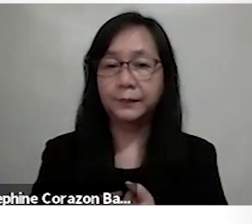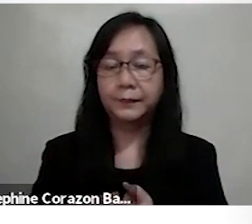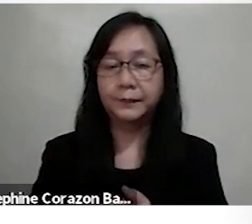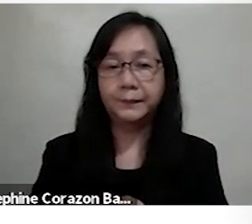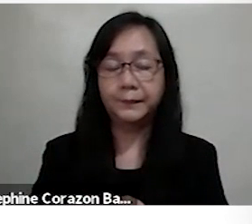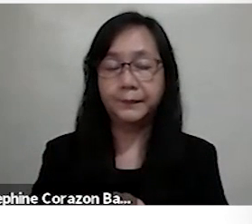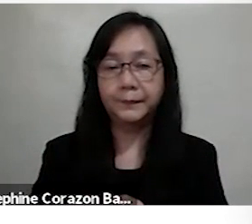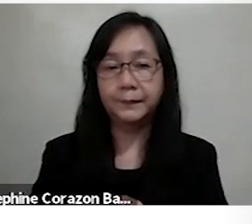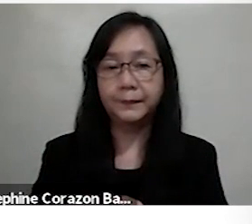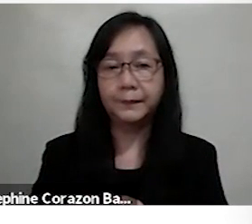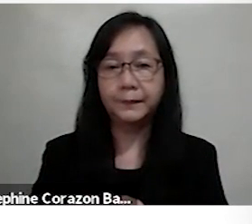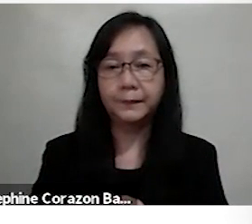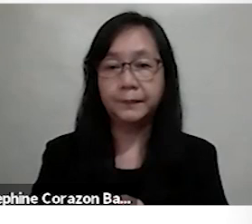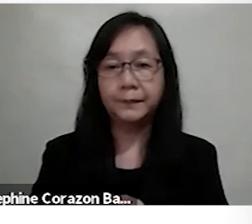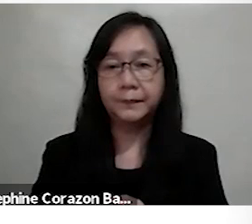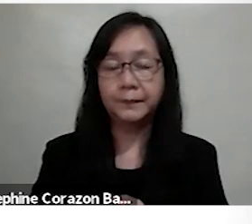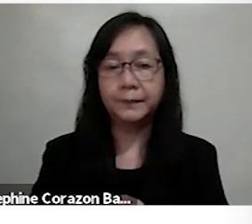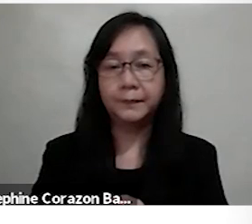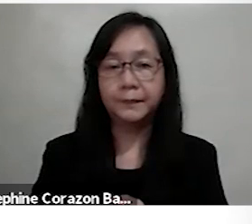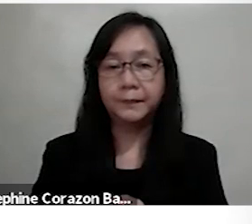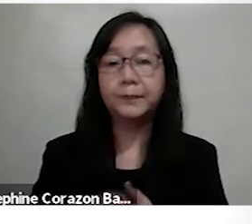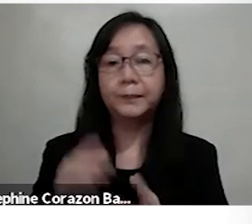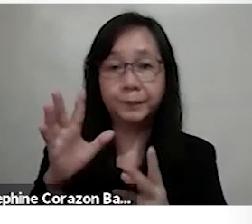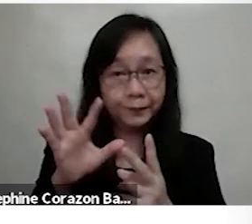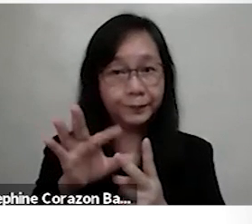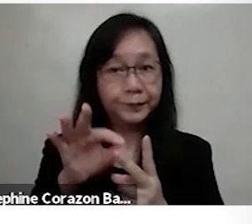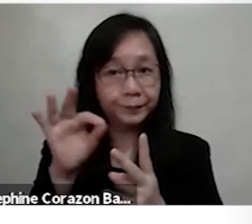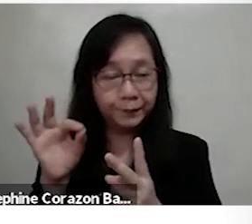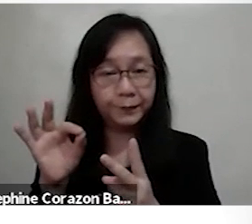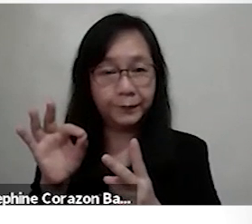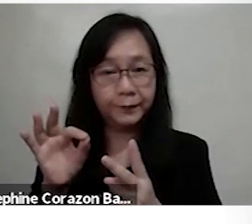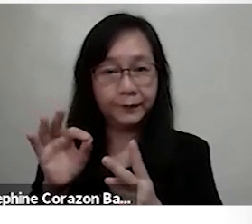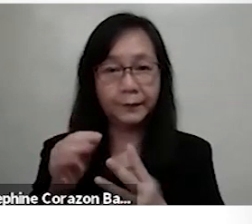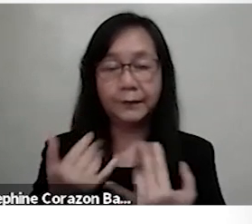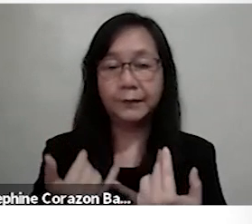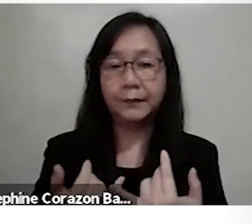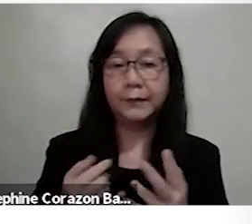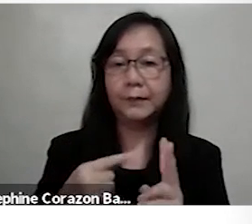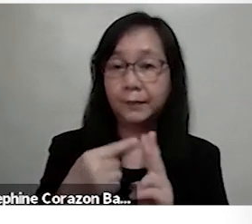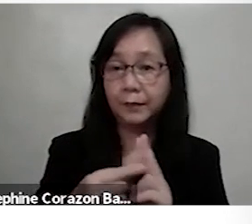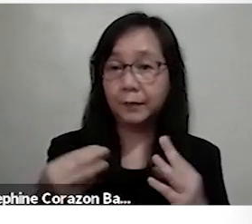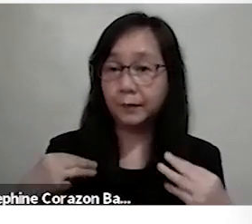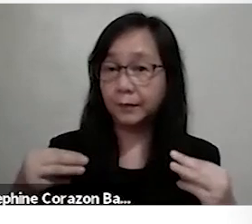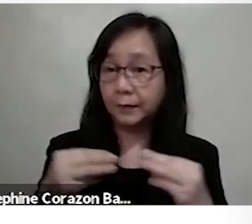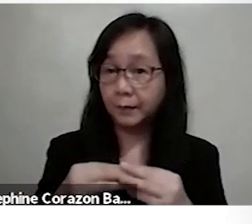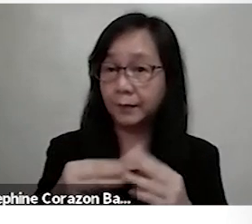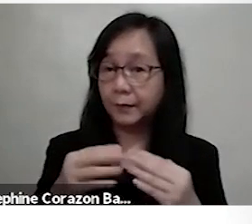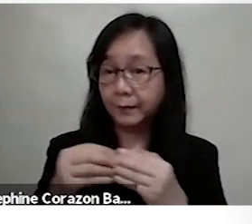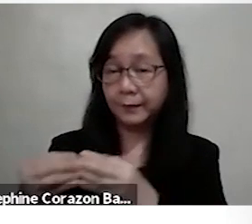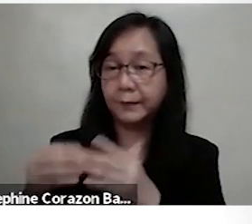national workshop and a national workshop to collect new data, to